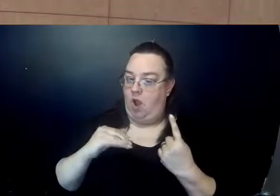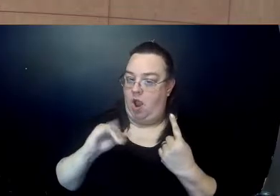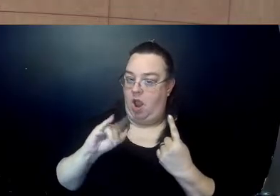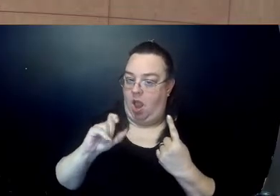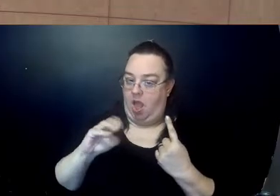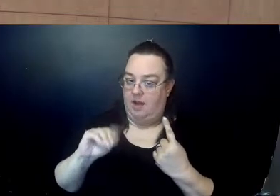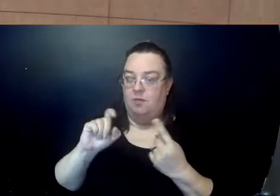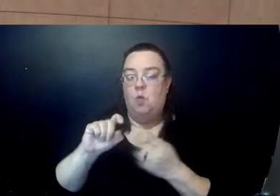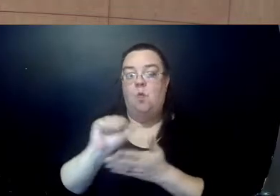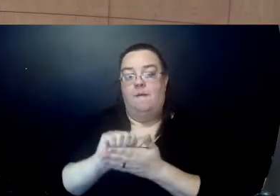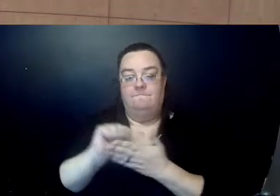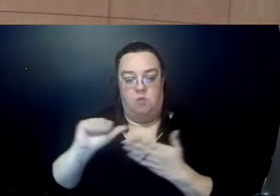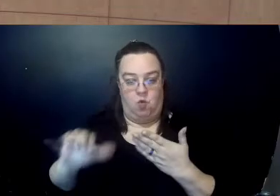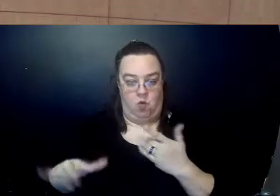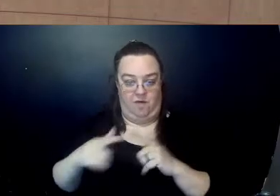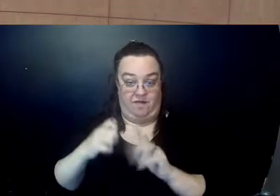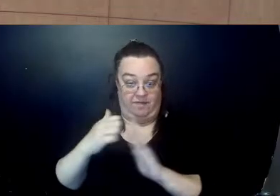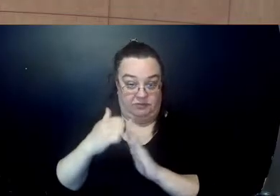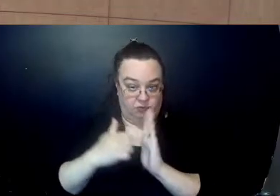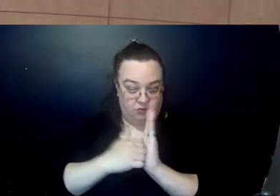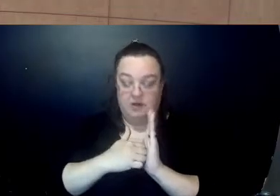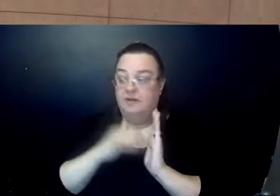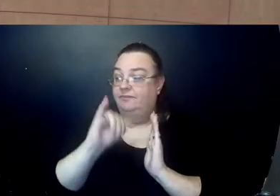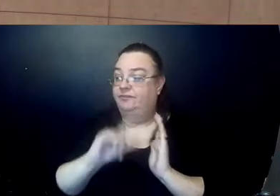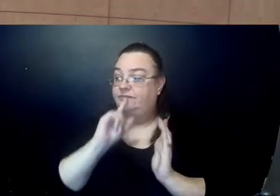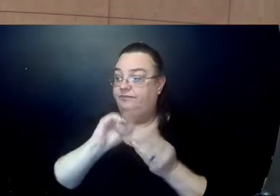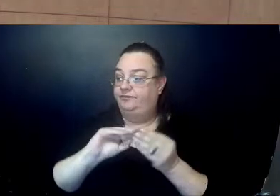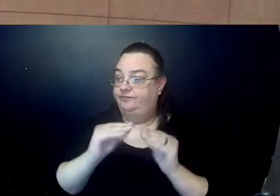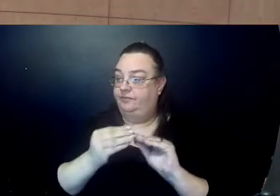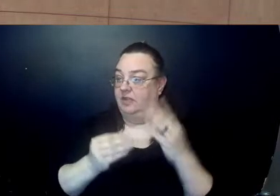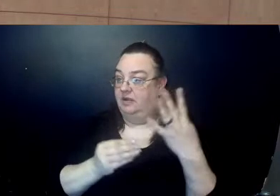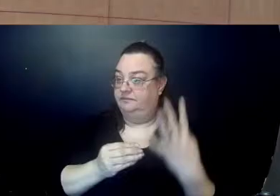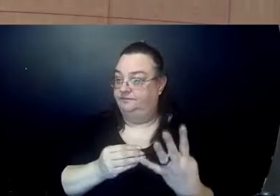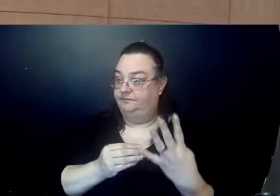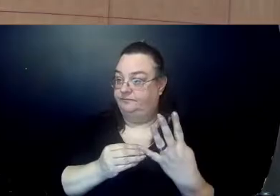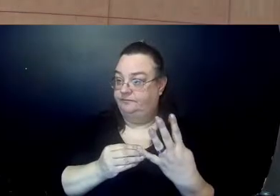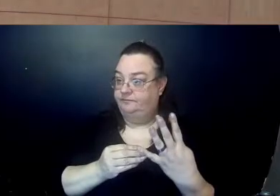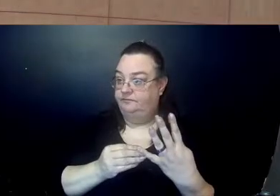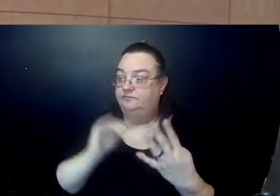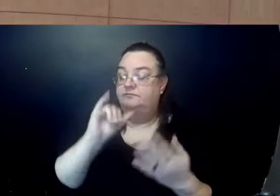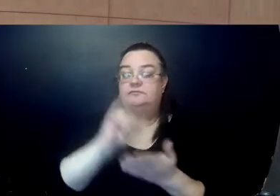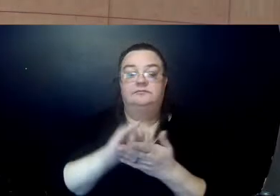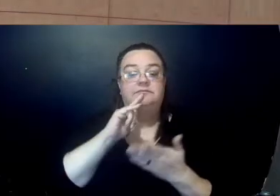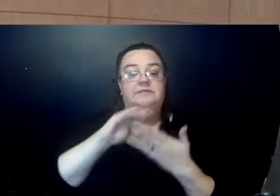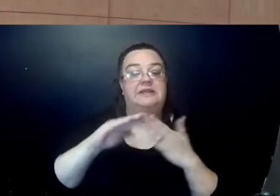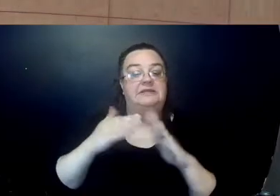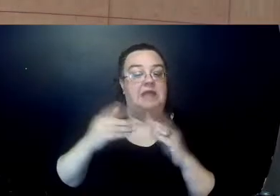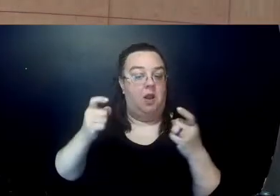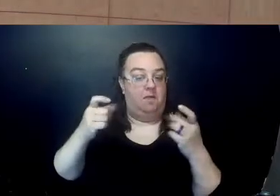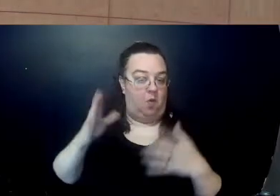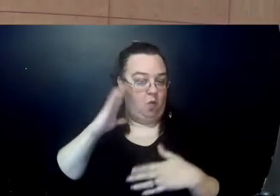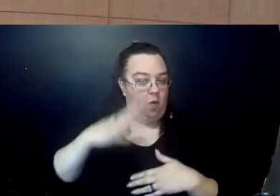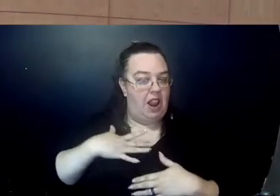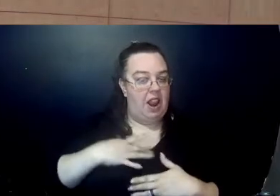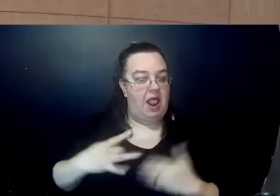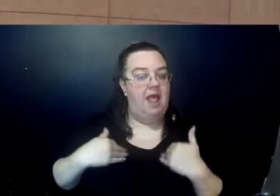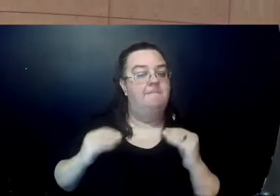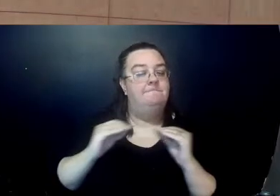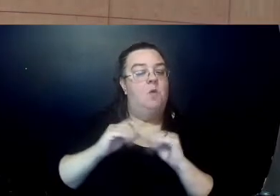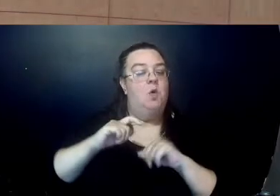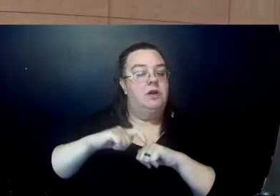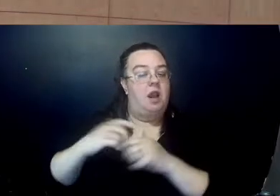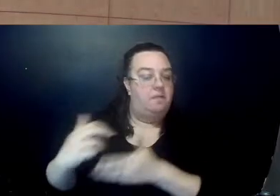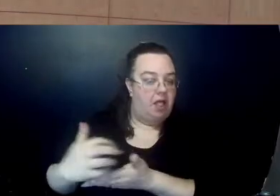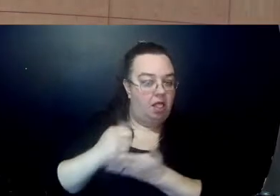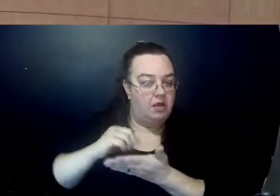remove from the agenda, and that is item 4, as the town administrator would like additional time to collect